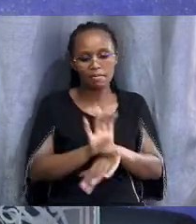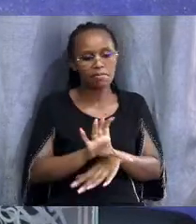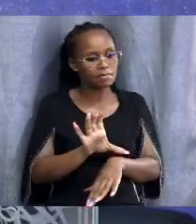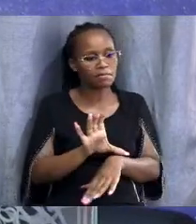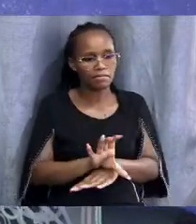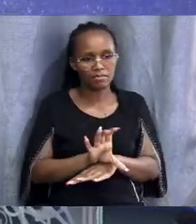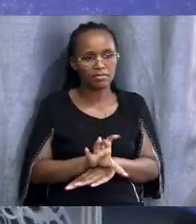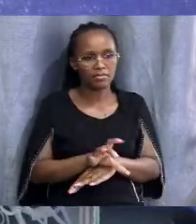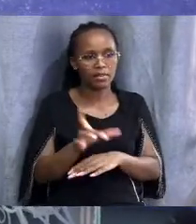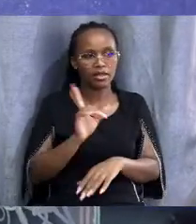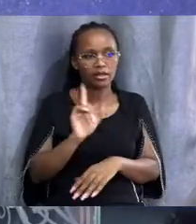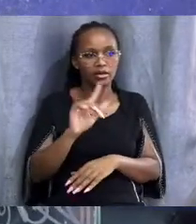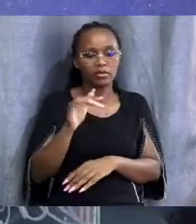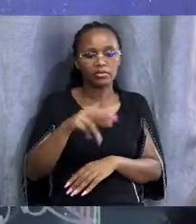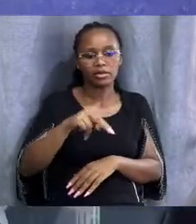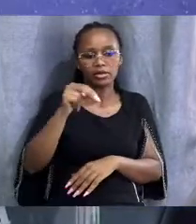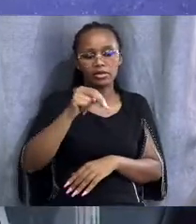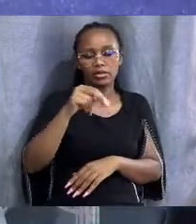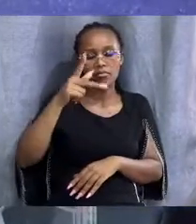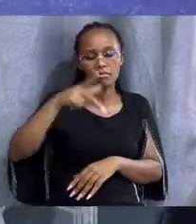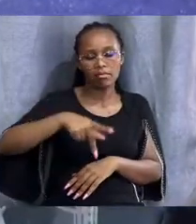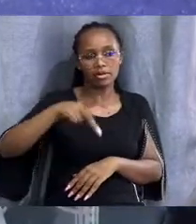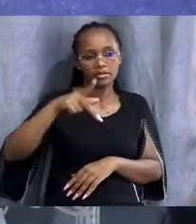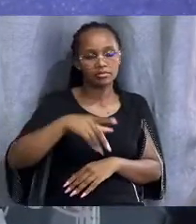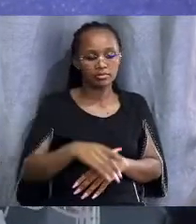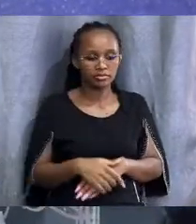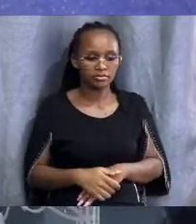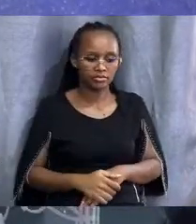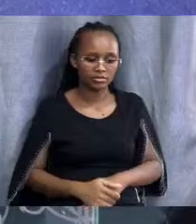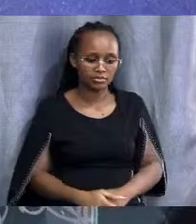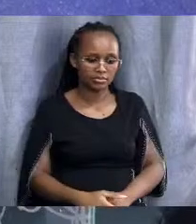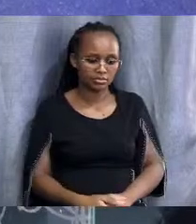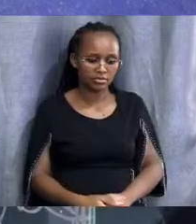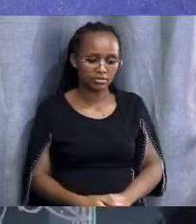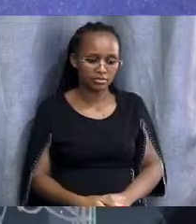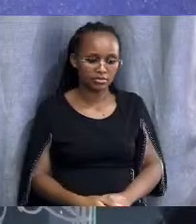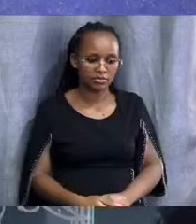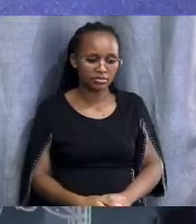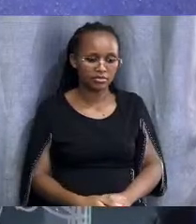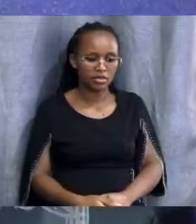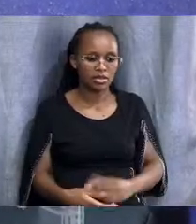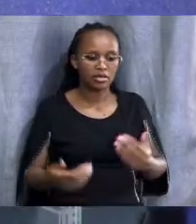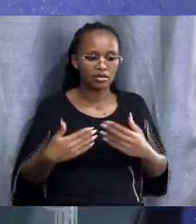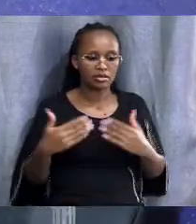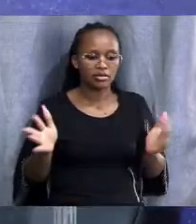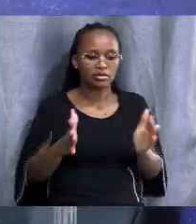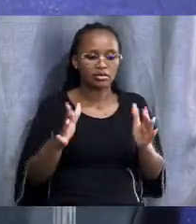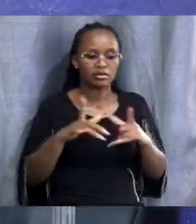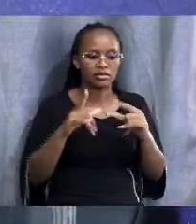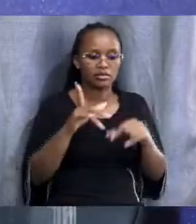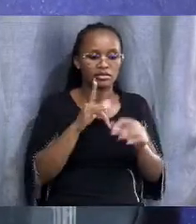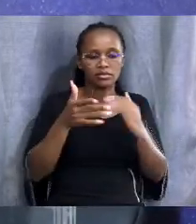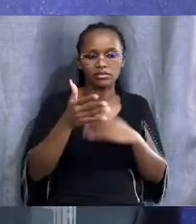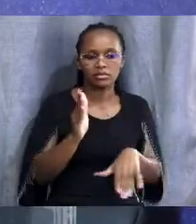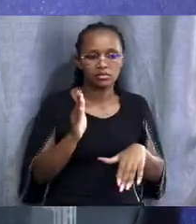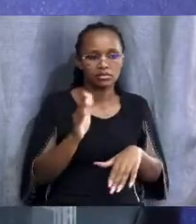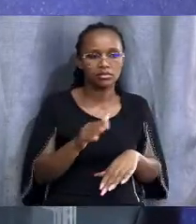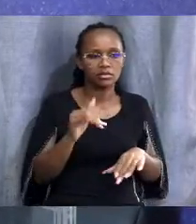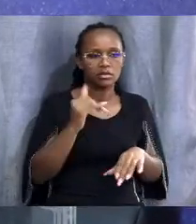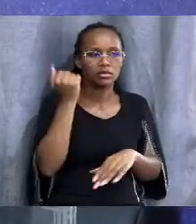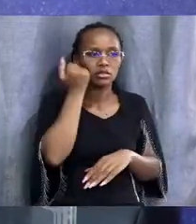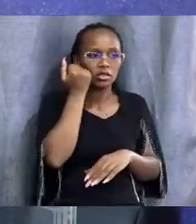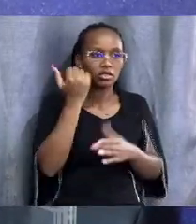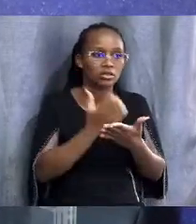Parish, Nairobi North Presbytery. May you receive the encouragement from the Word of God in